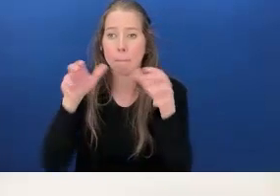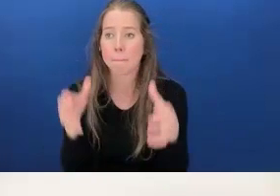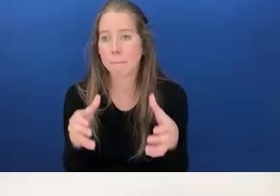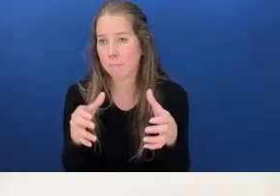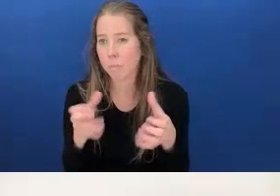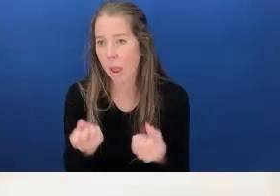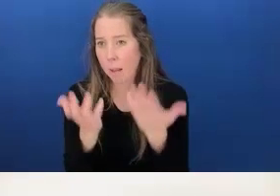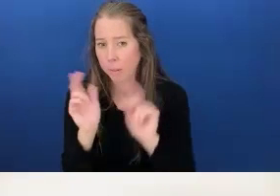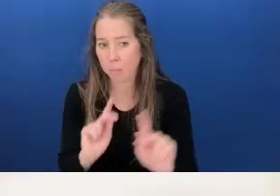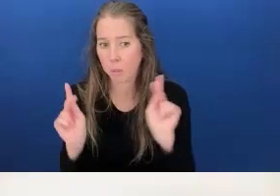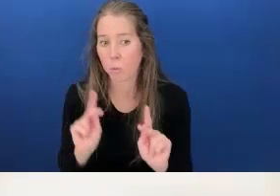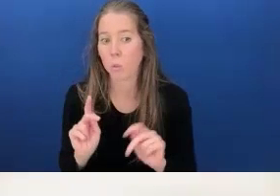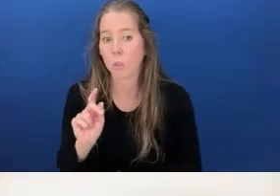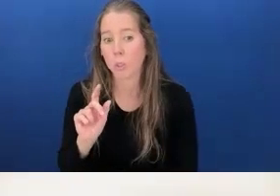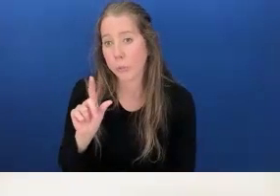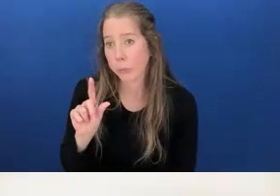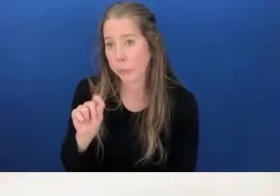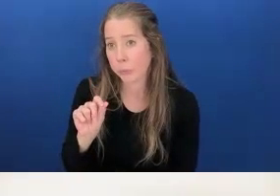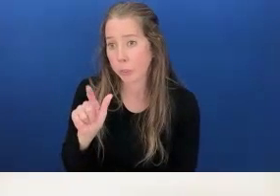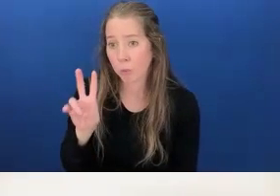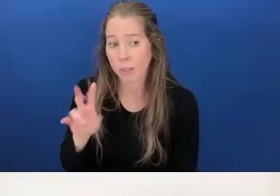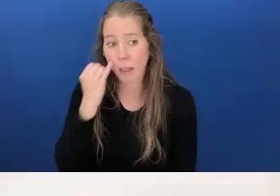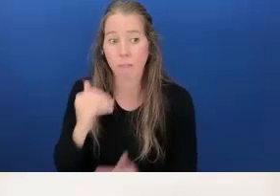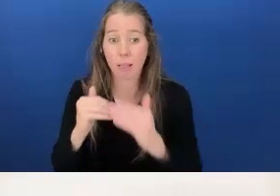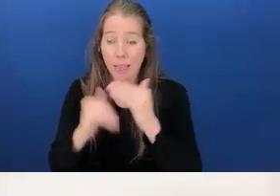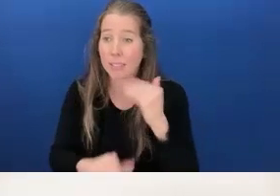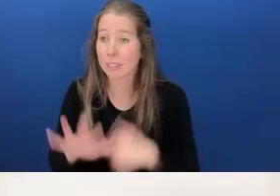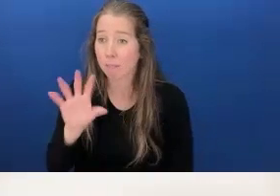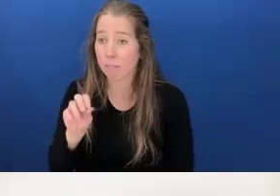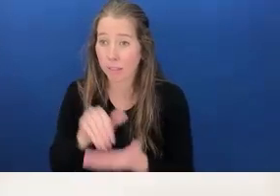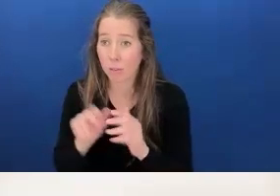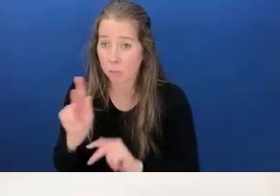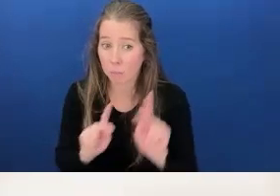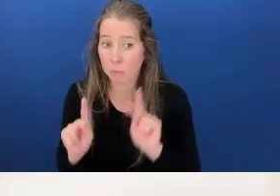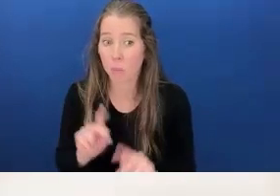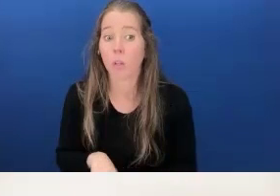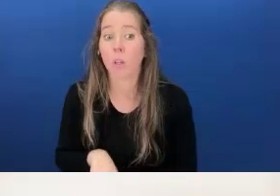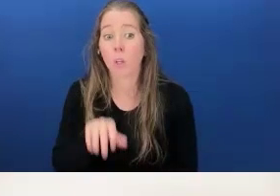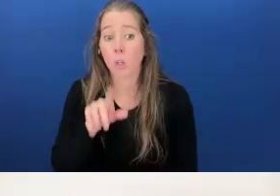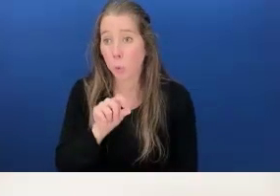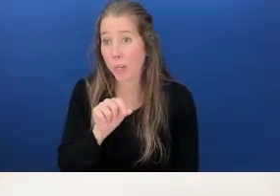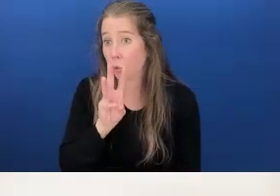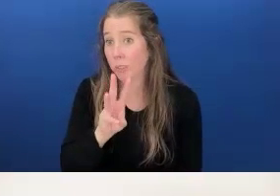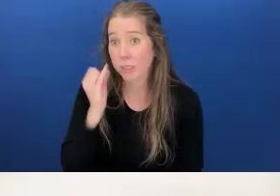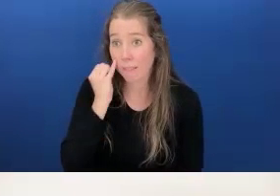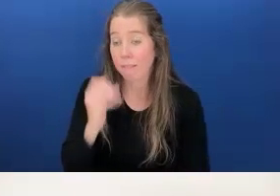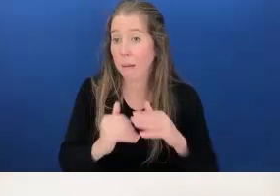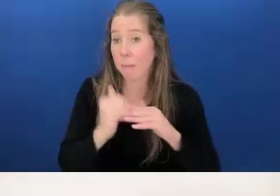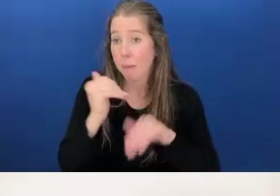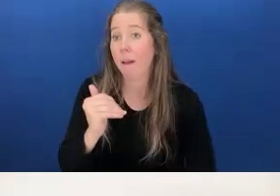It's 2027 for fewer than 50,000 people and 2026 for